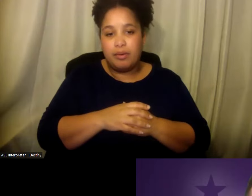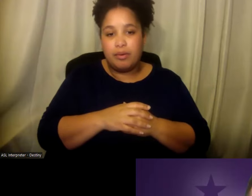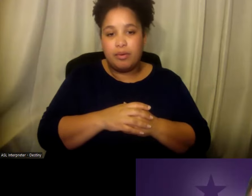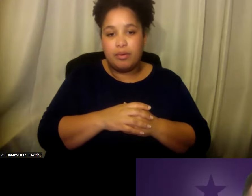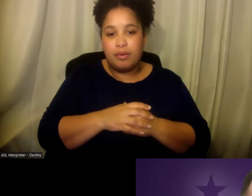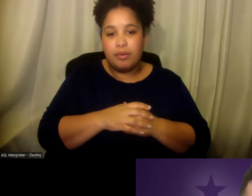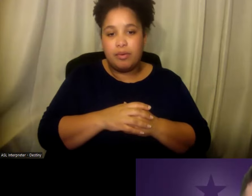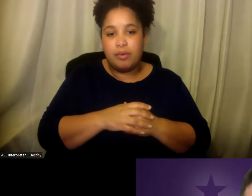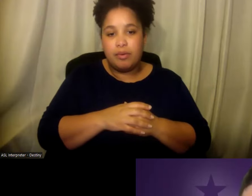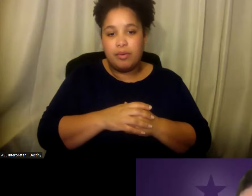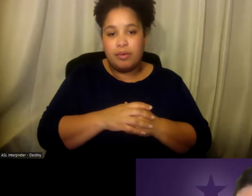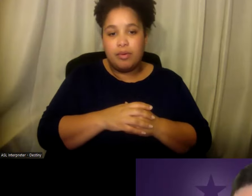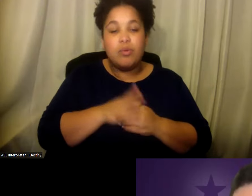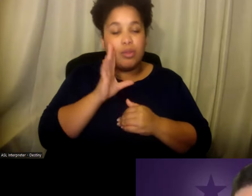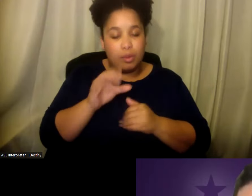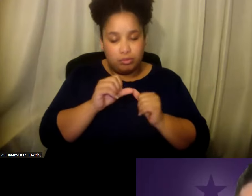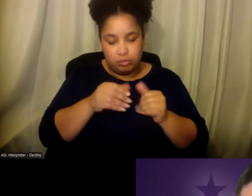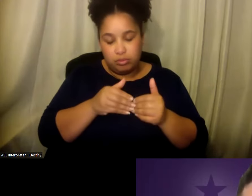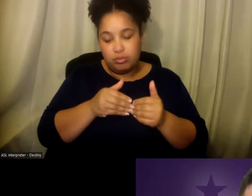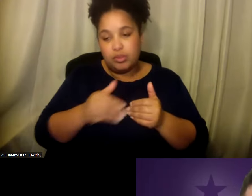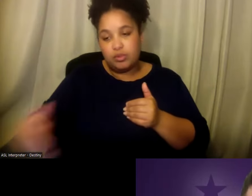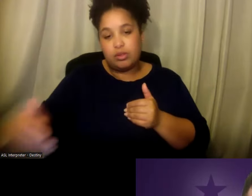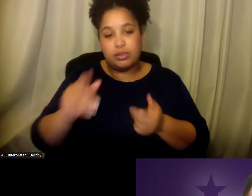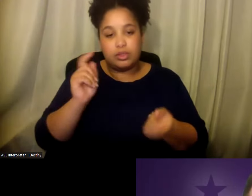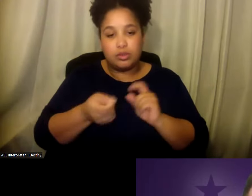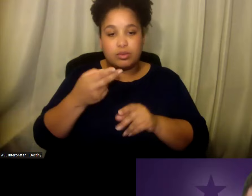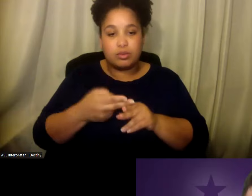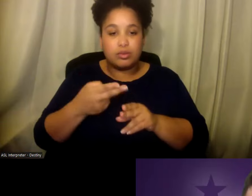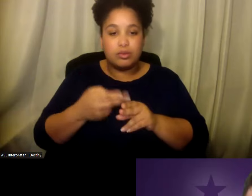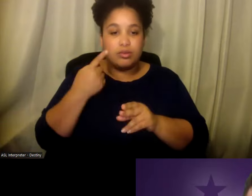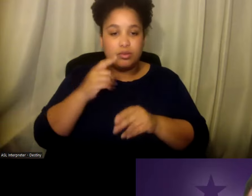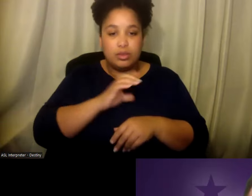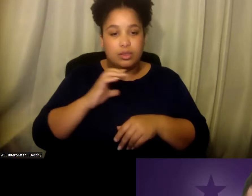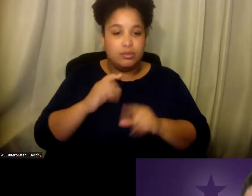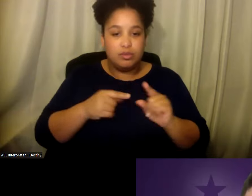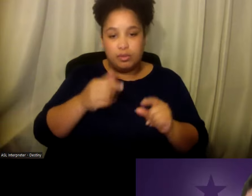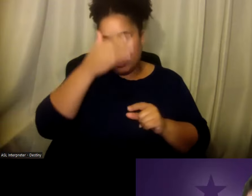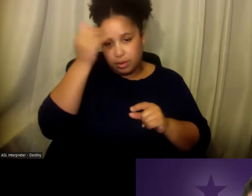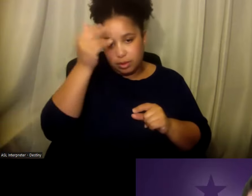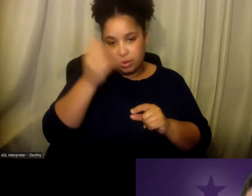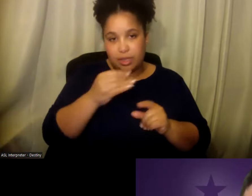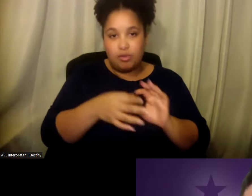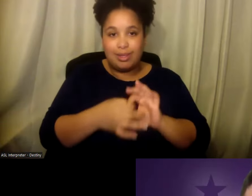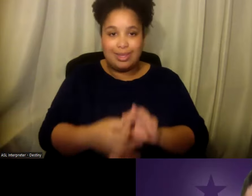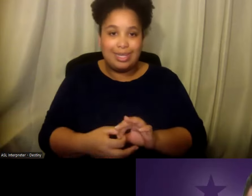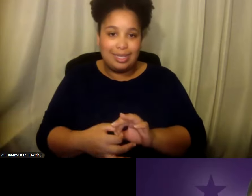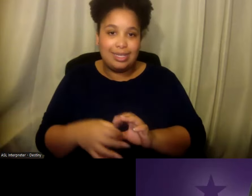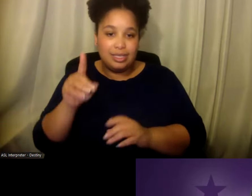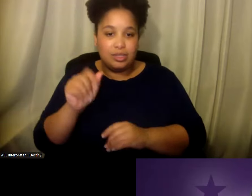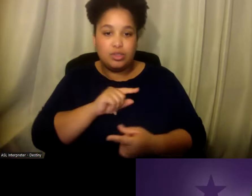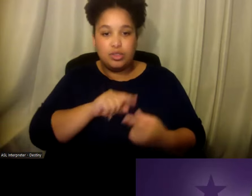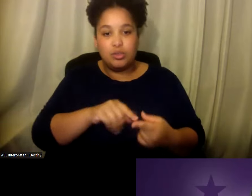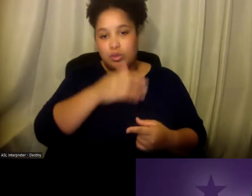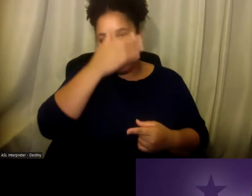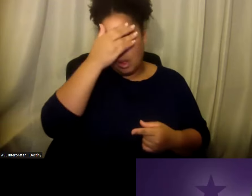much going to move forward a change of the name of the committee from Alzheimer's and Related Disorders Advisory Committee to Alzheimer's